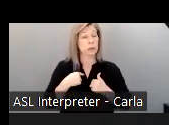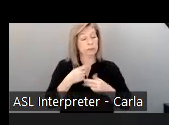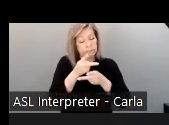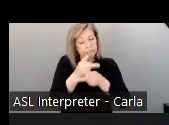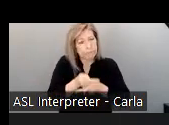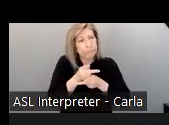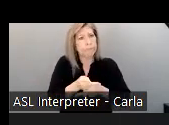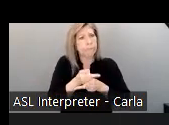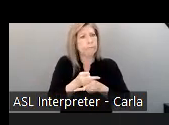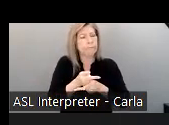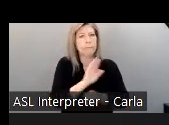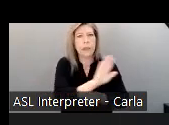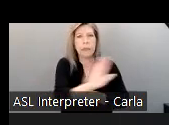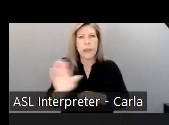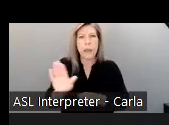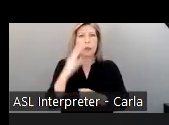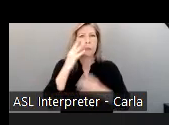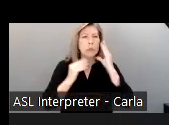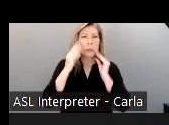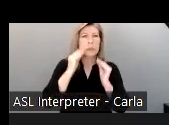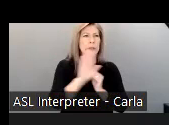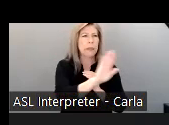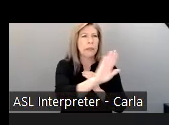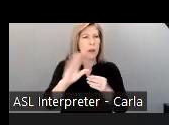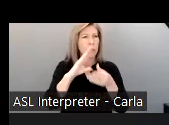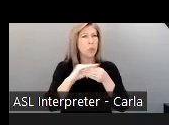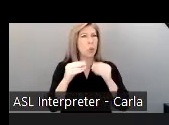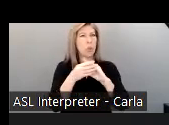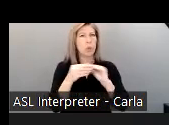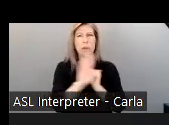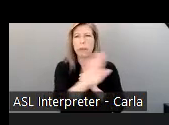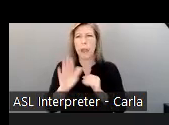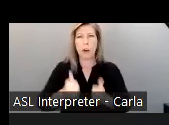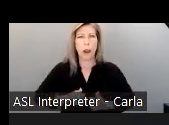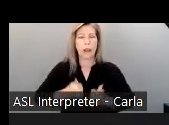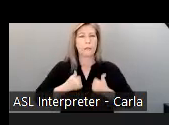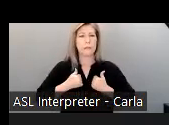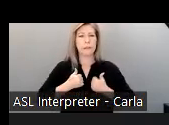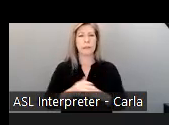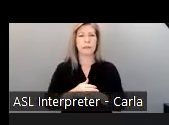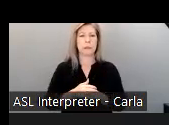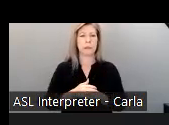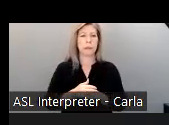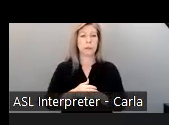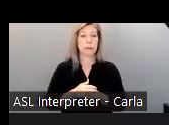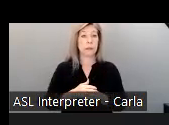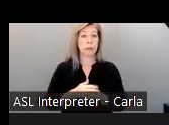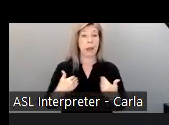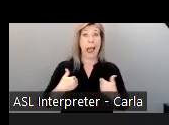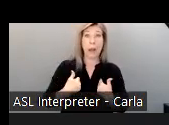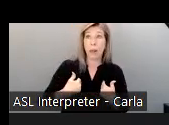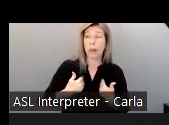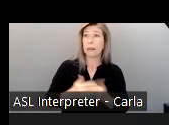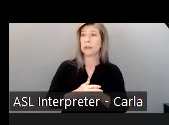people's stories and their very lives, animals' well-beings, our planet's